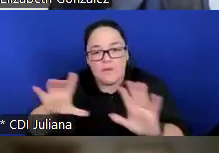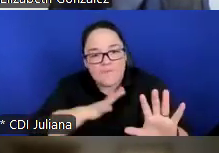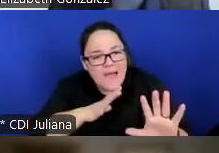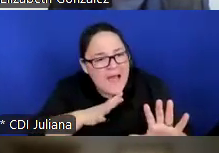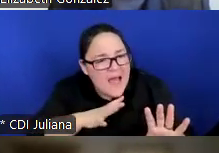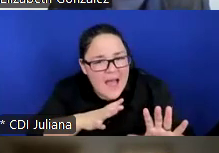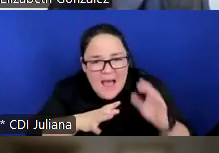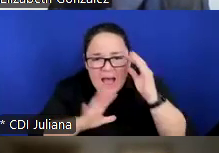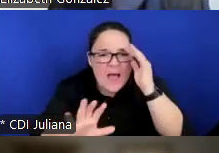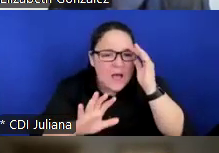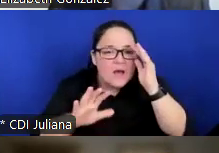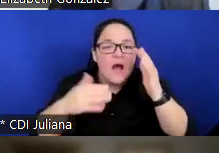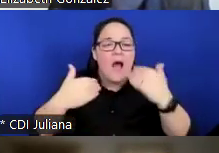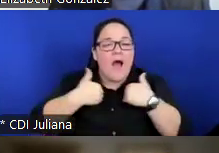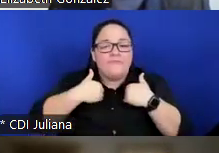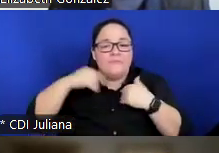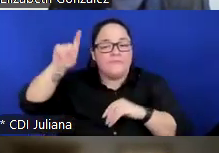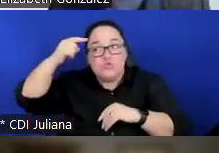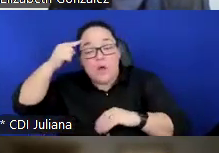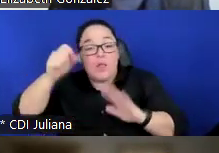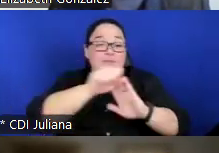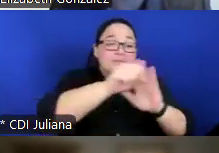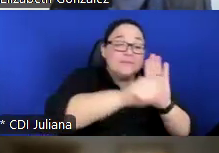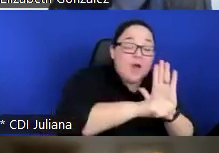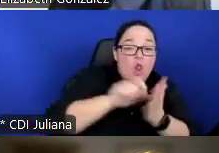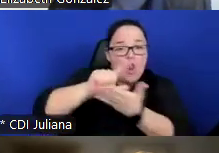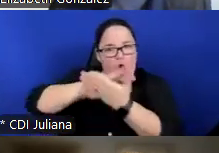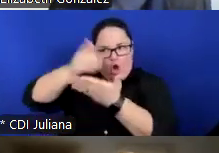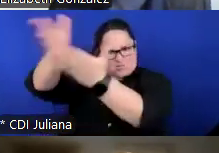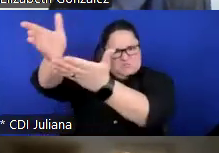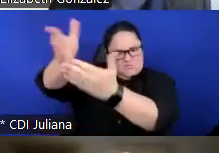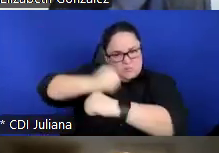you, your income, and your bank account.